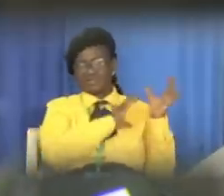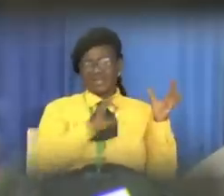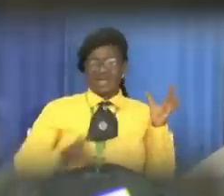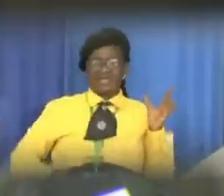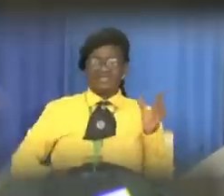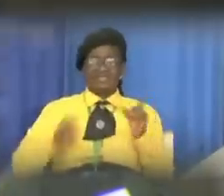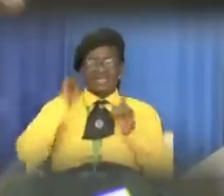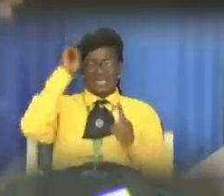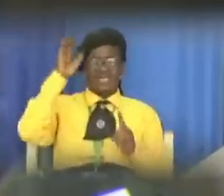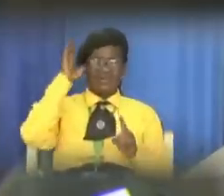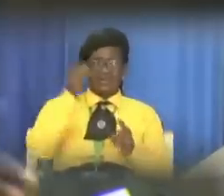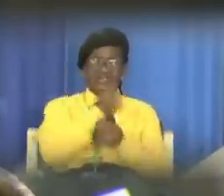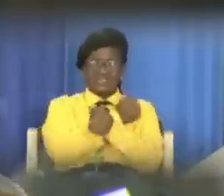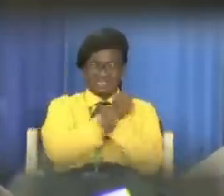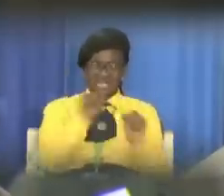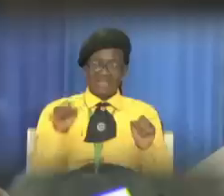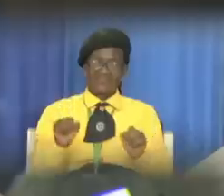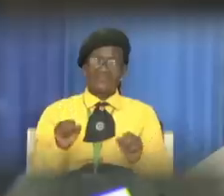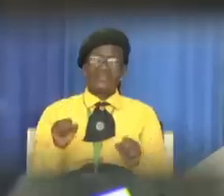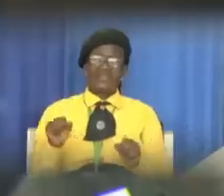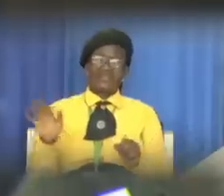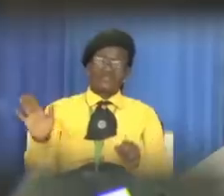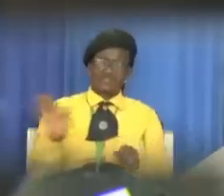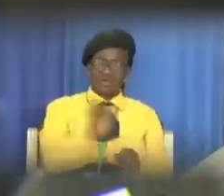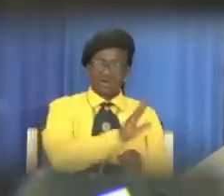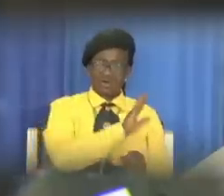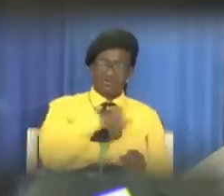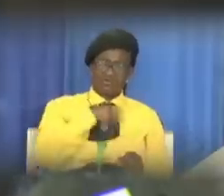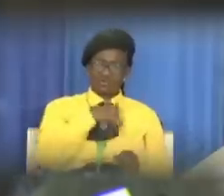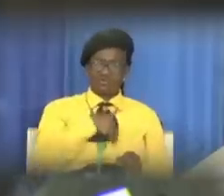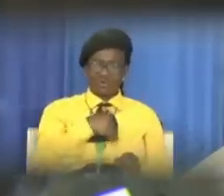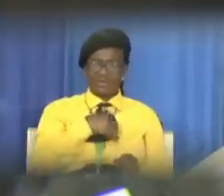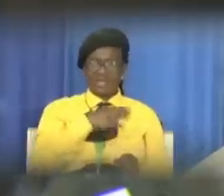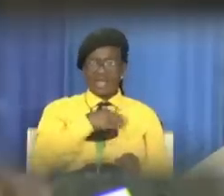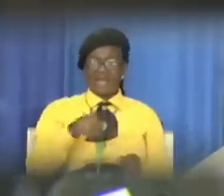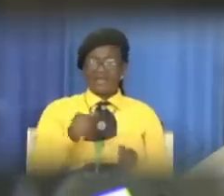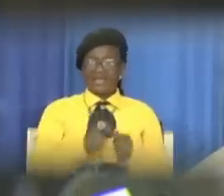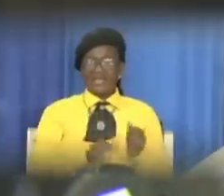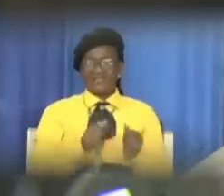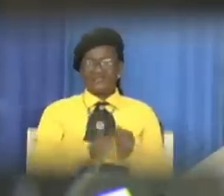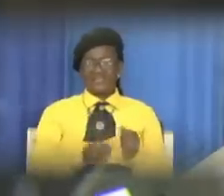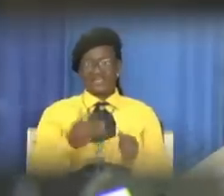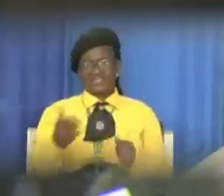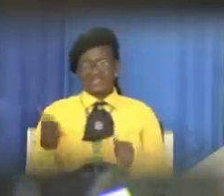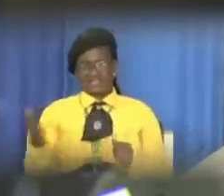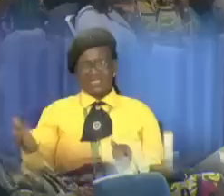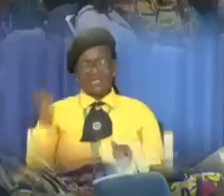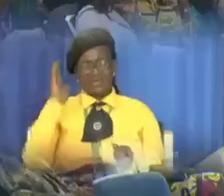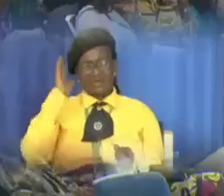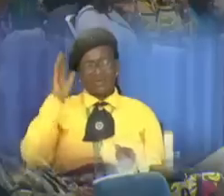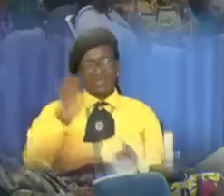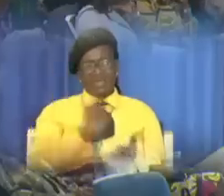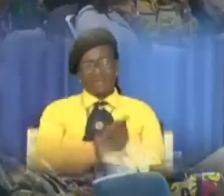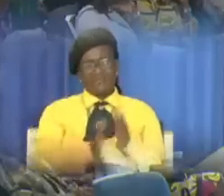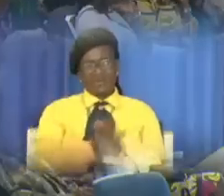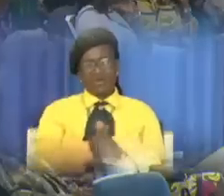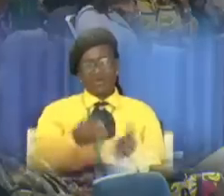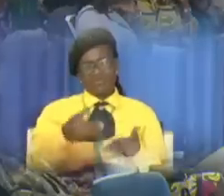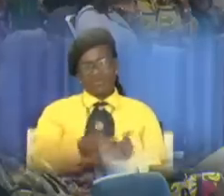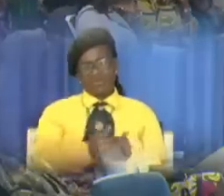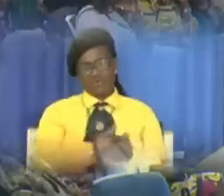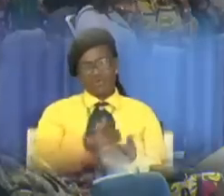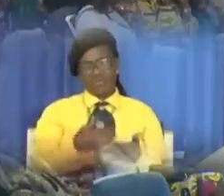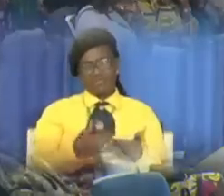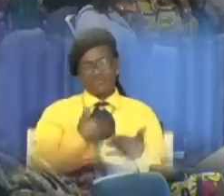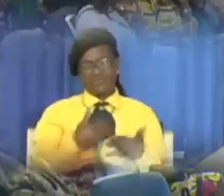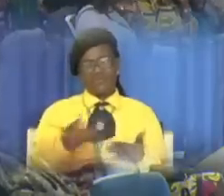and everything will become new. But before you come forward, get this